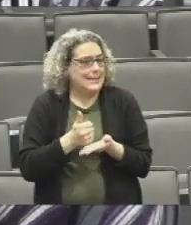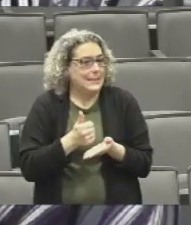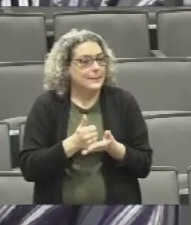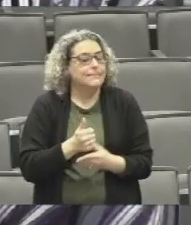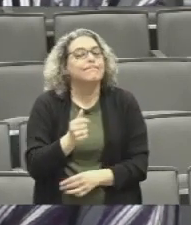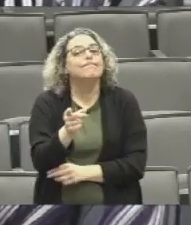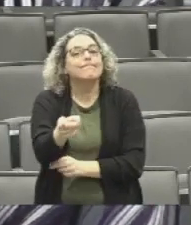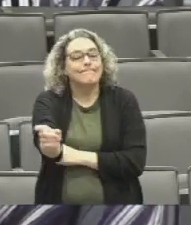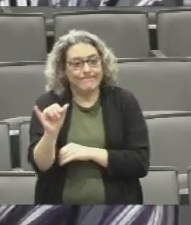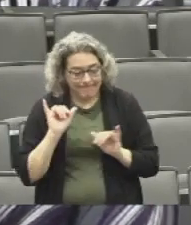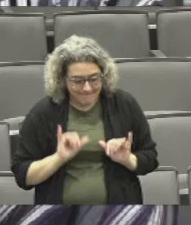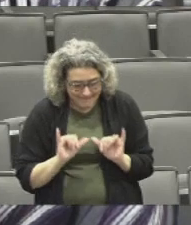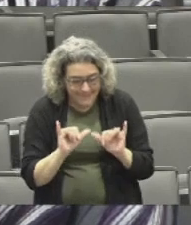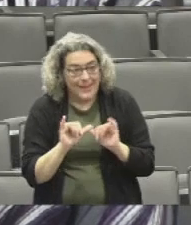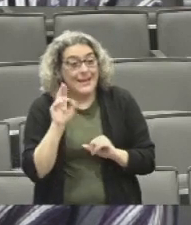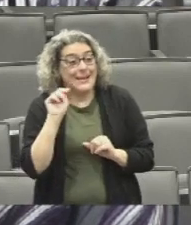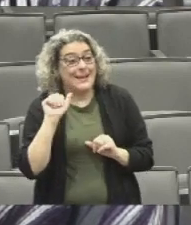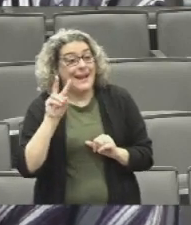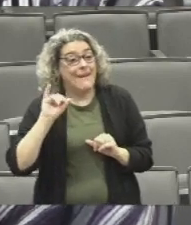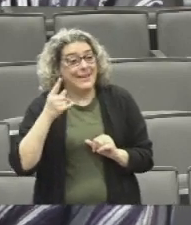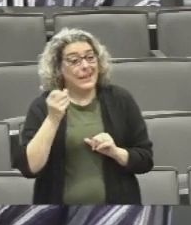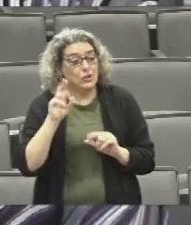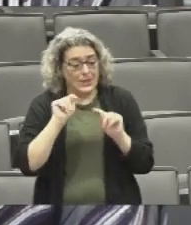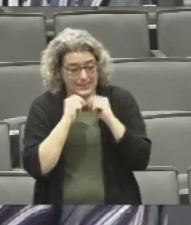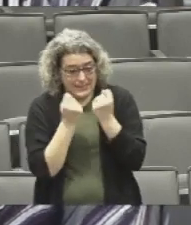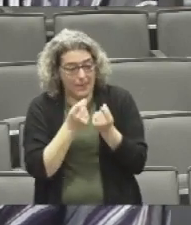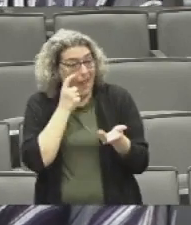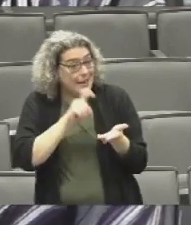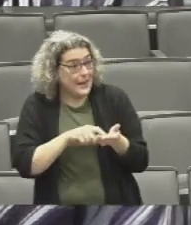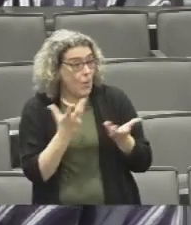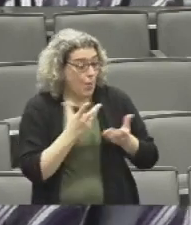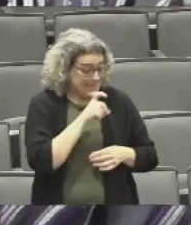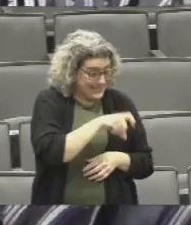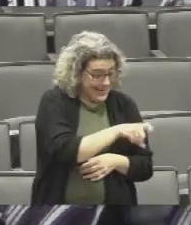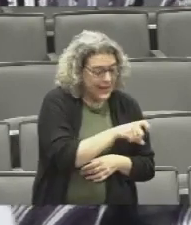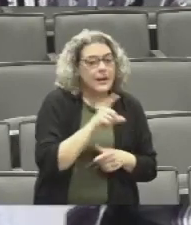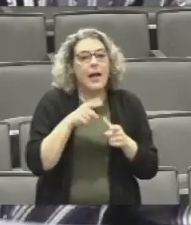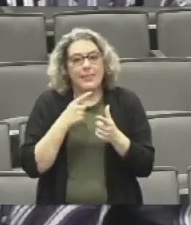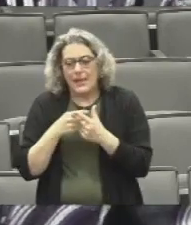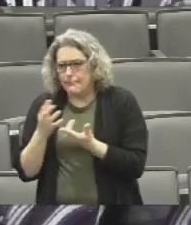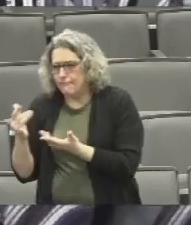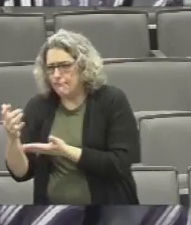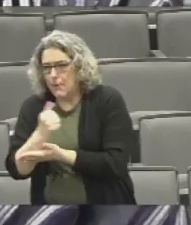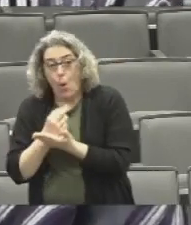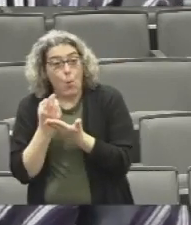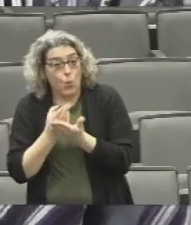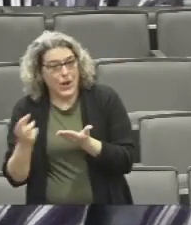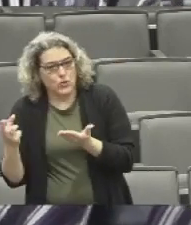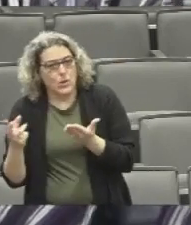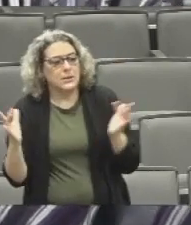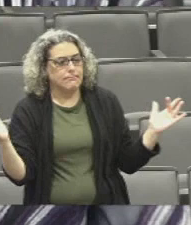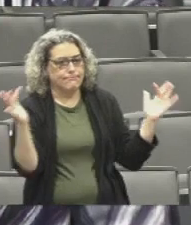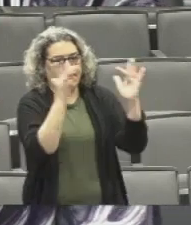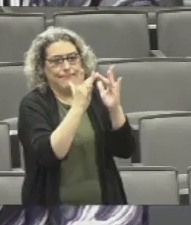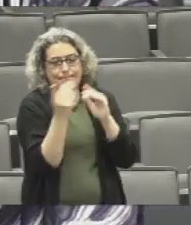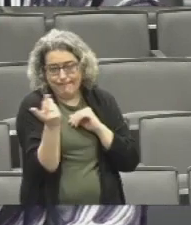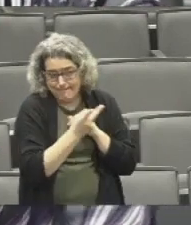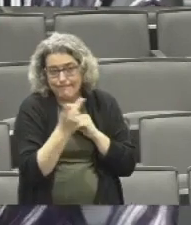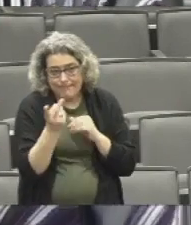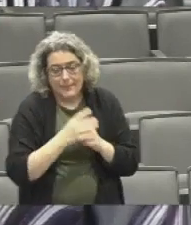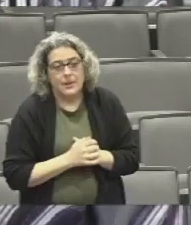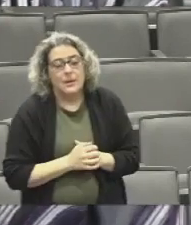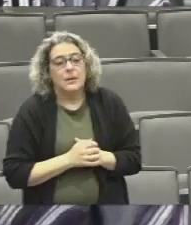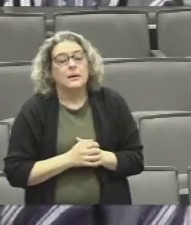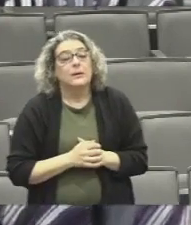then will know what the resources are in our community and refer them to those resources. Another